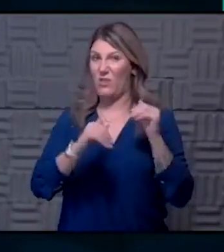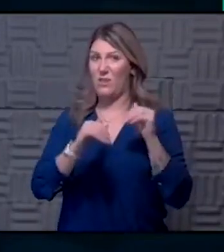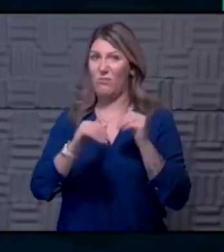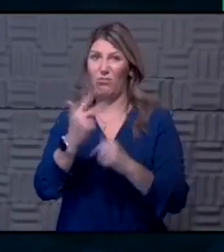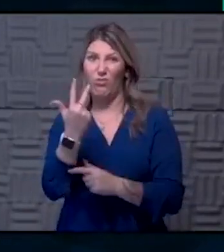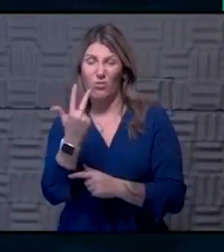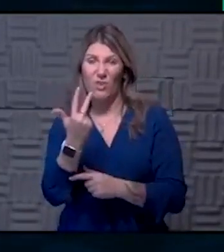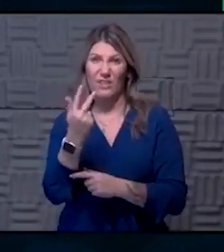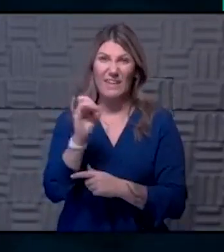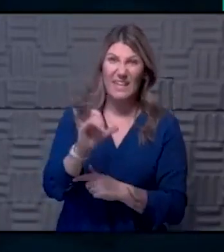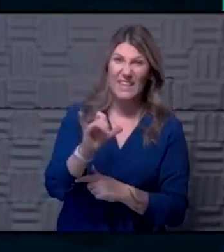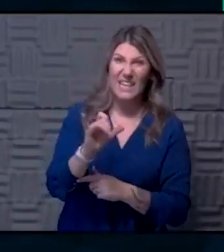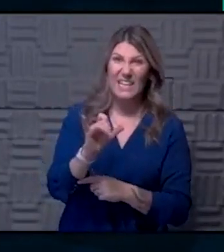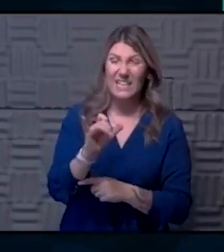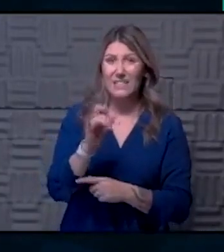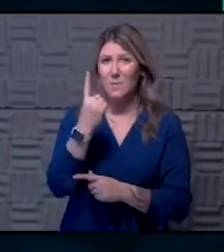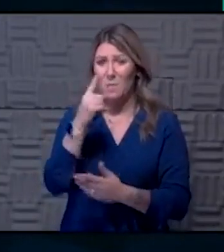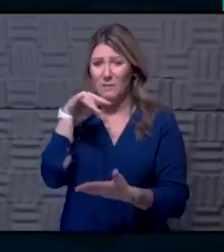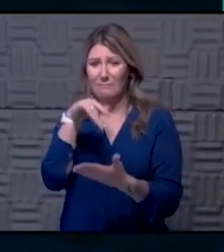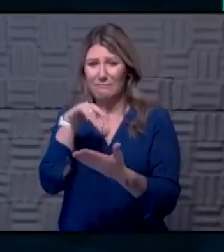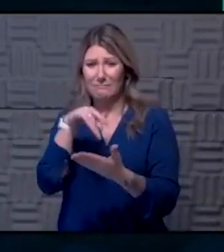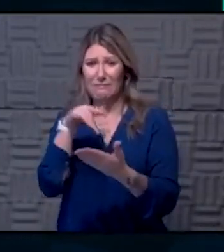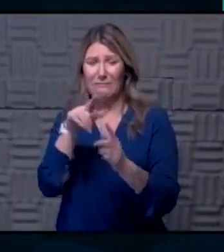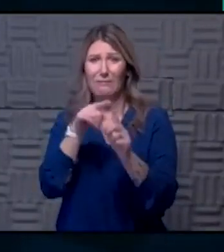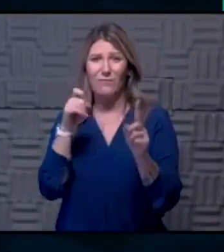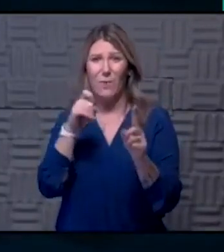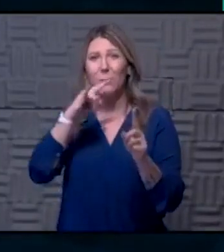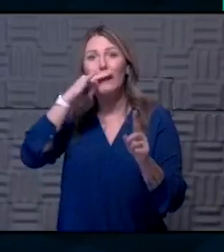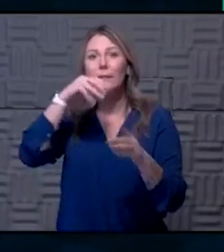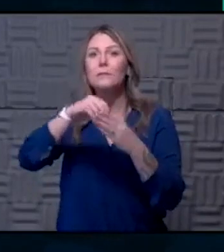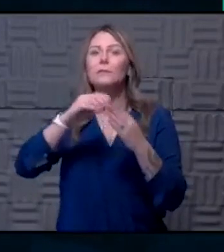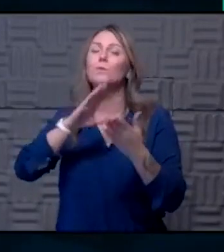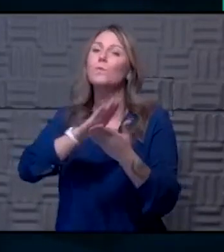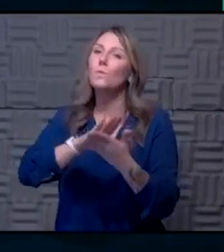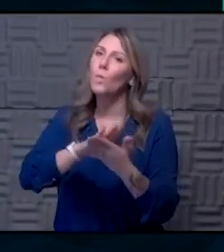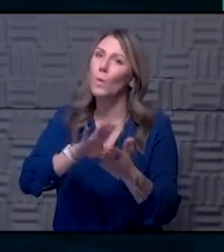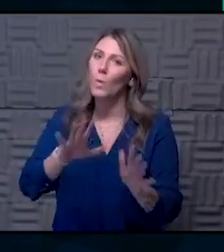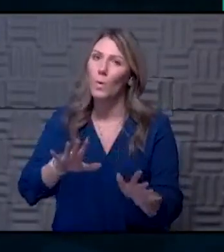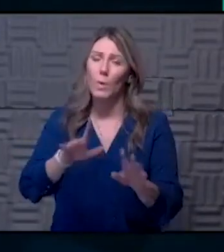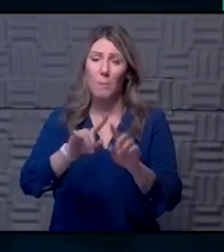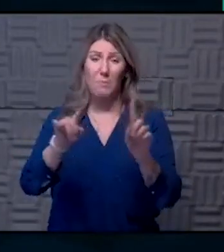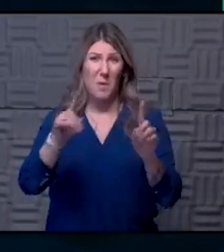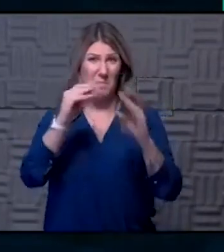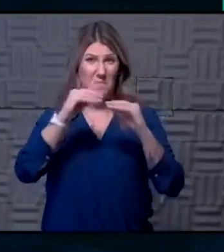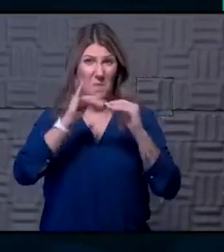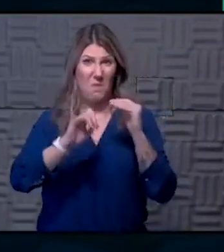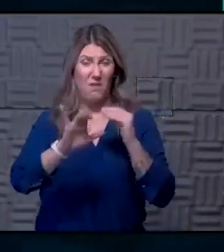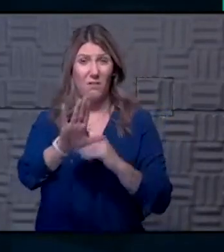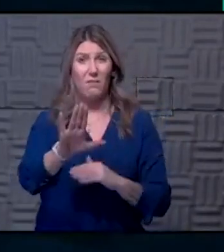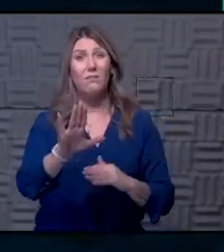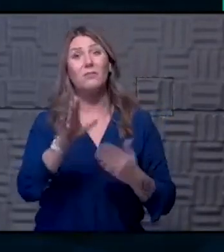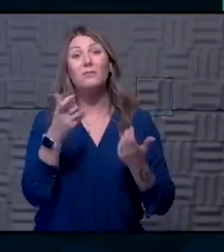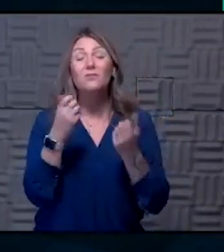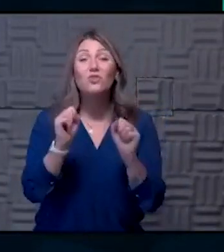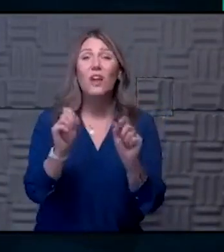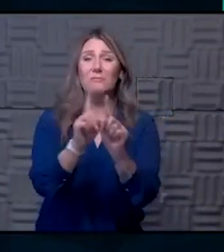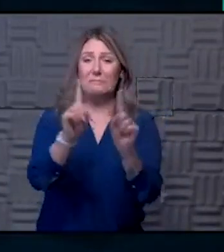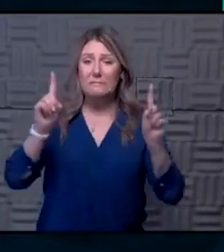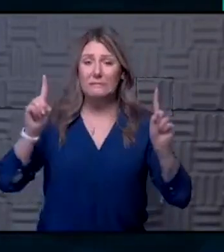that's one study from kids in school. But beyond that, try to stay